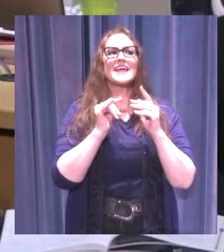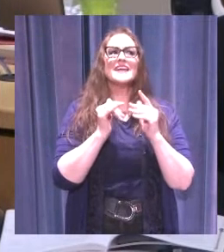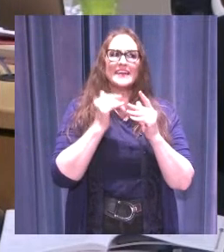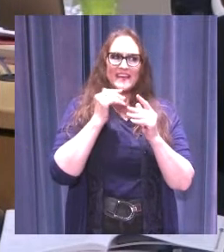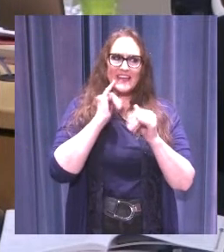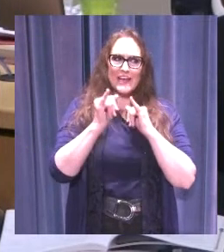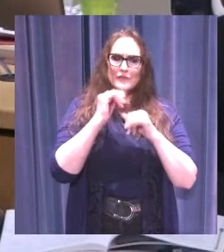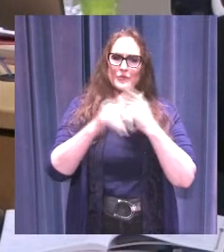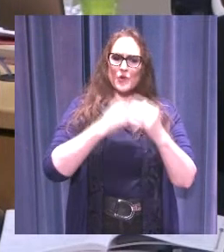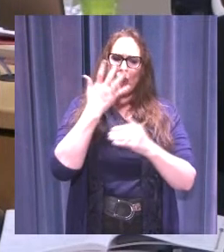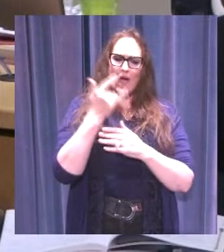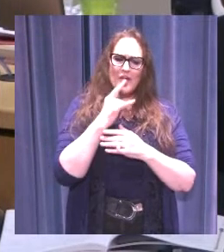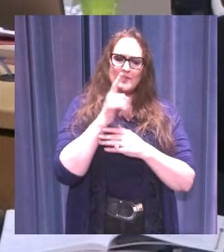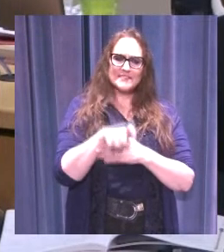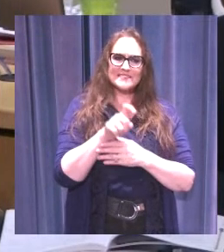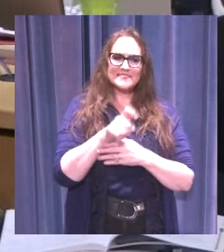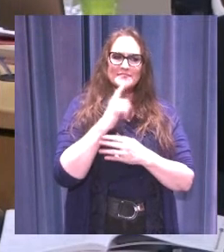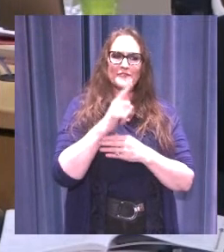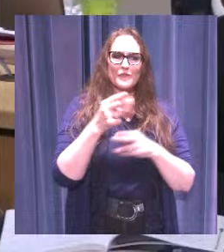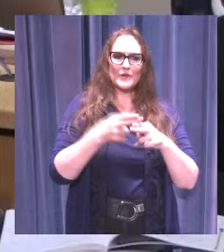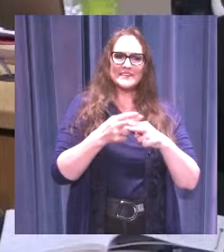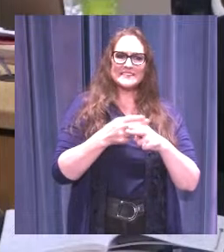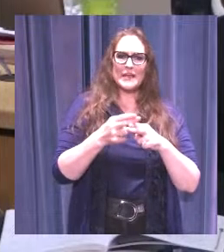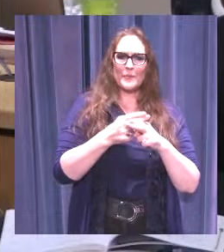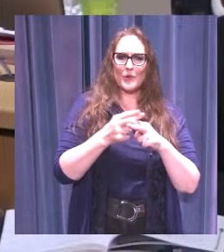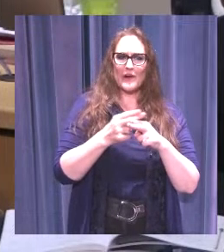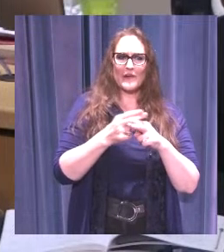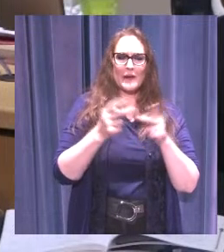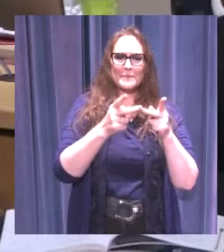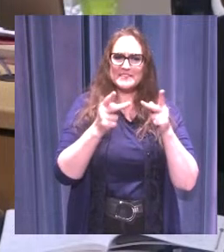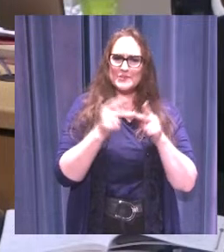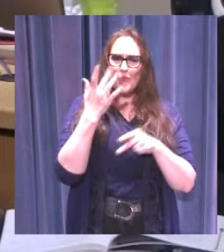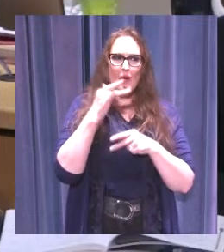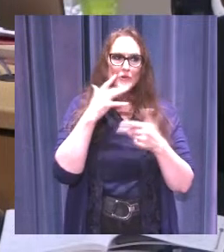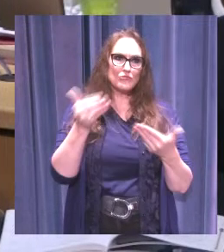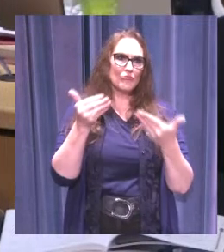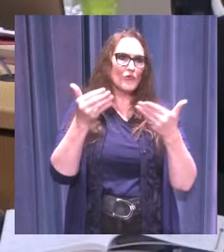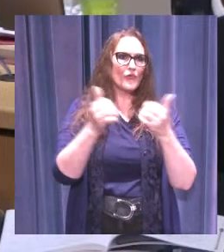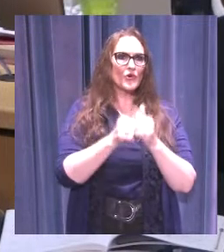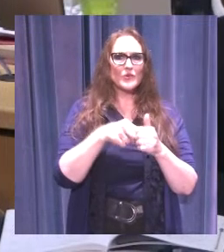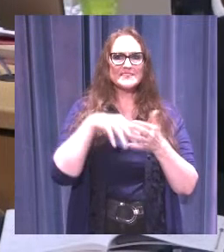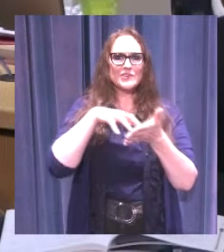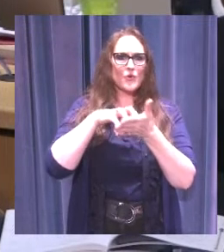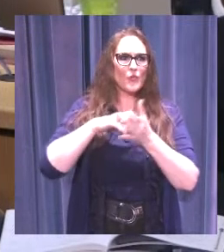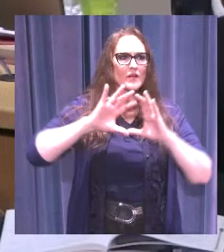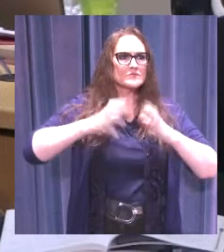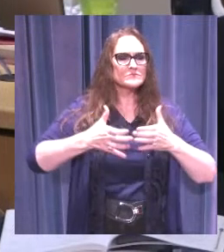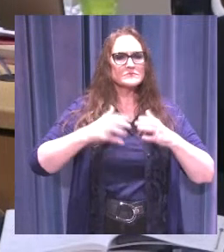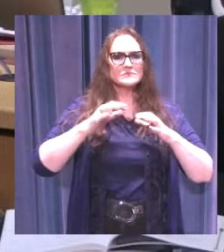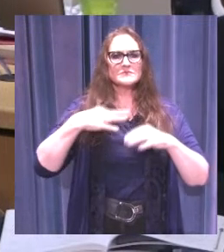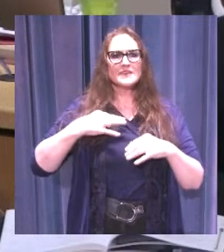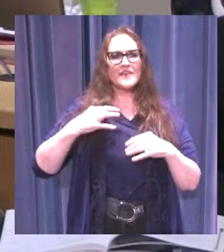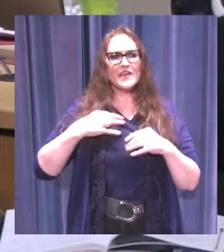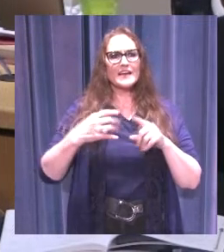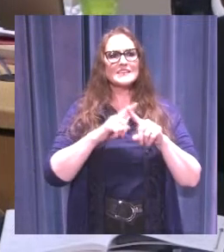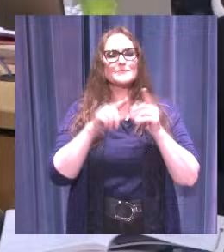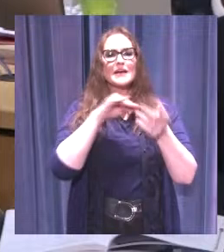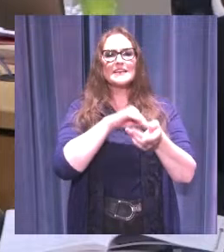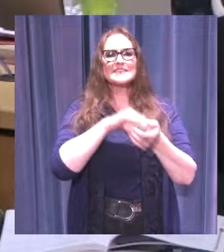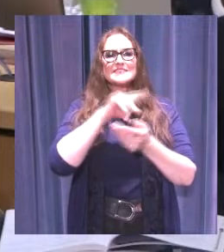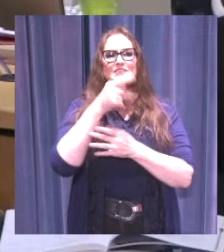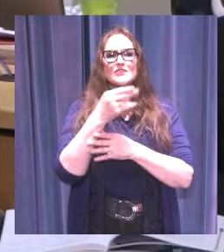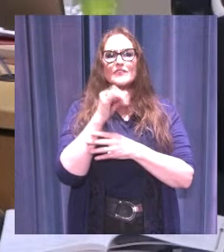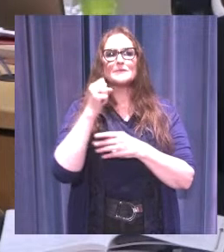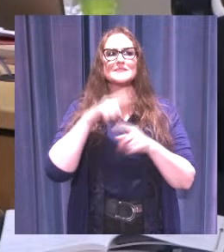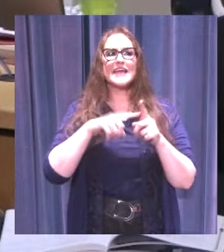board insist on interviewing for a temporary position? Why would you move forward with such a weak pool of candidates? Both Dr. Phillips and